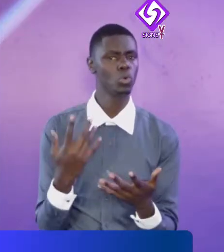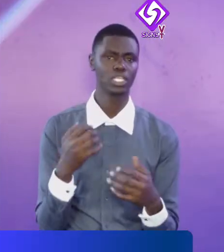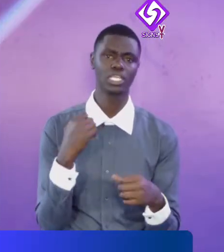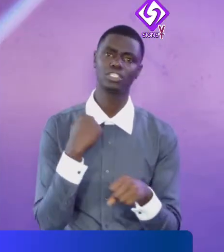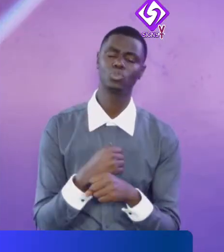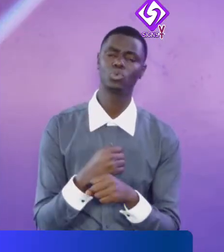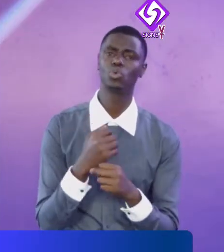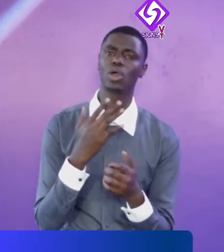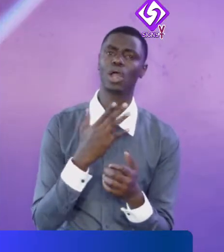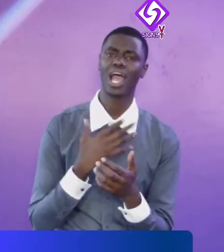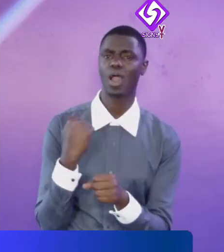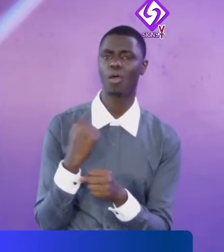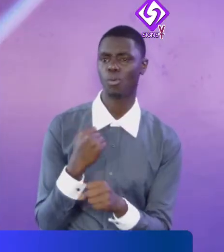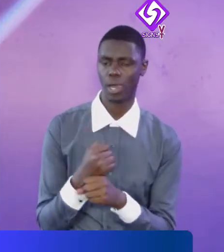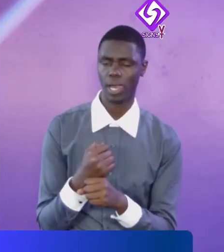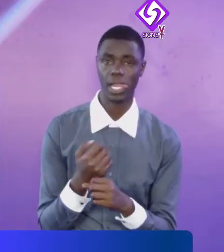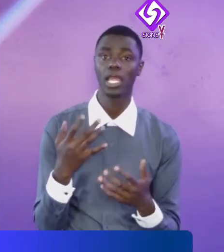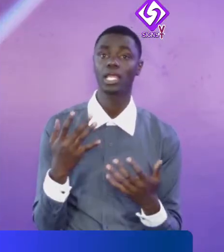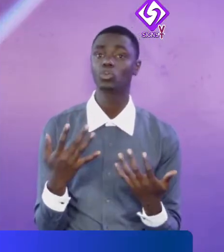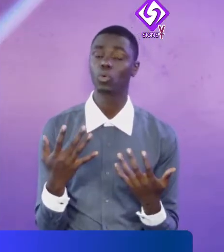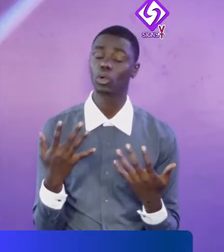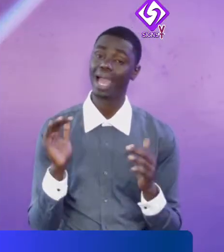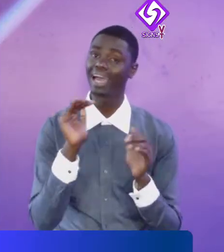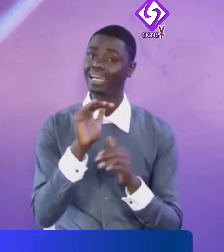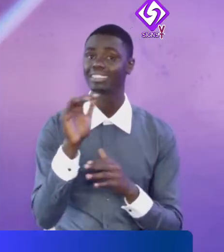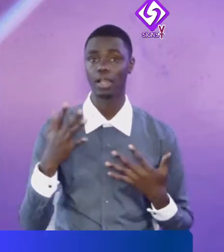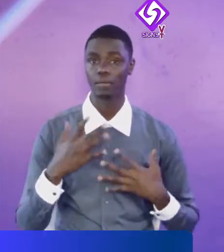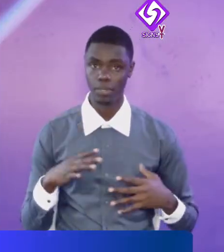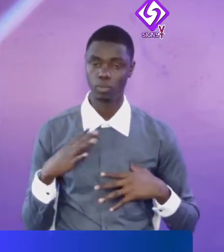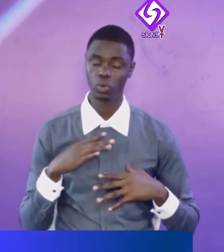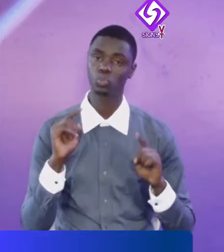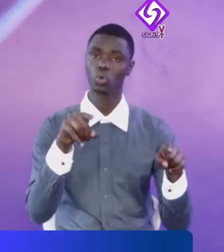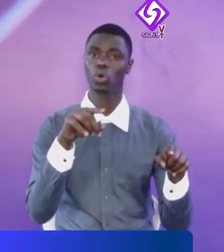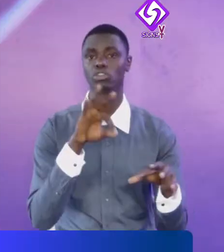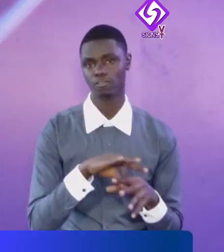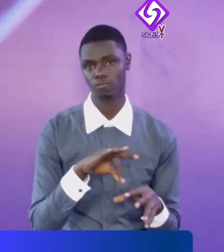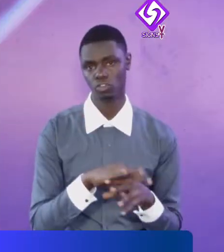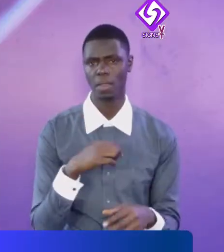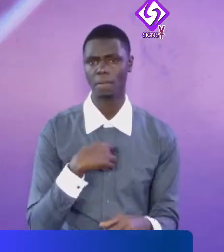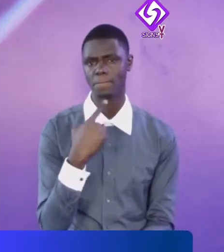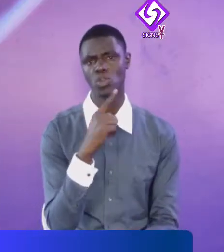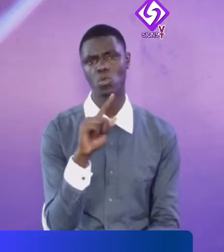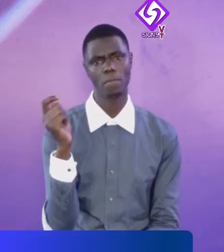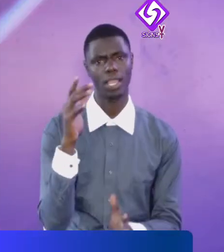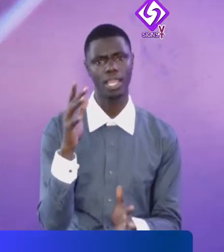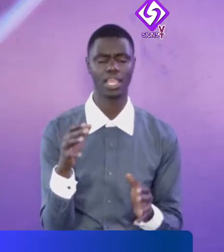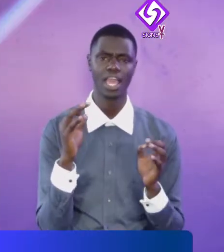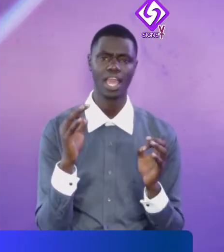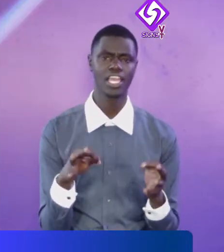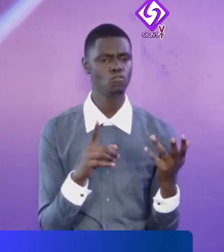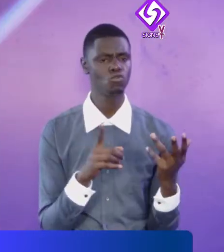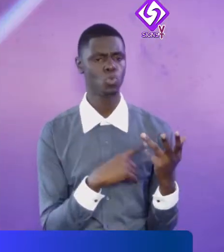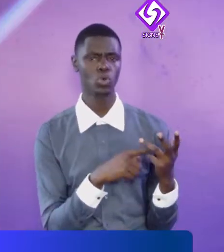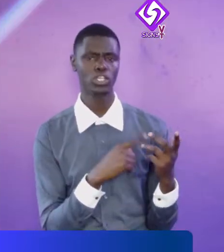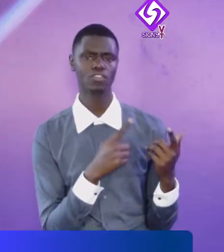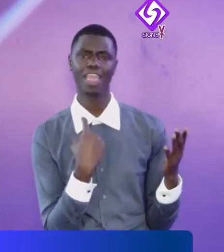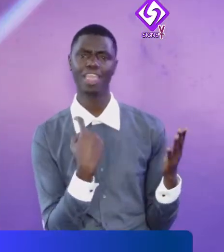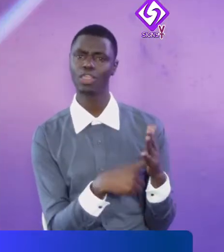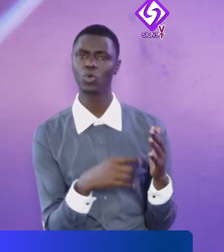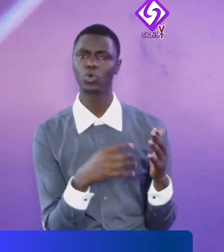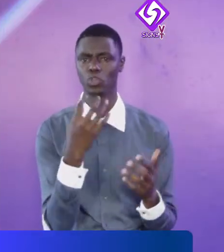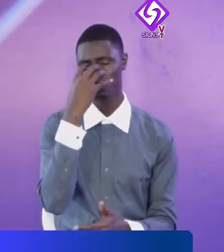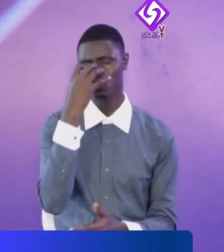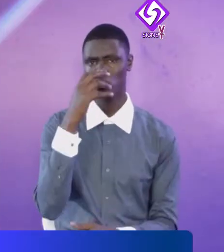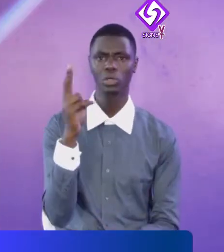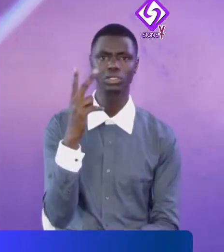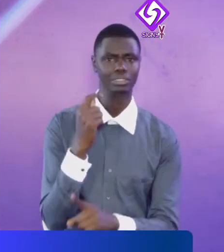part. How people are going to turn out to vote, it's leaving to them. But I can tell you, Kenyans, if you quantify the cost of Ruto's second